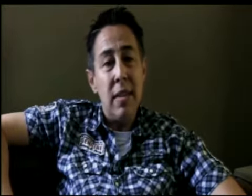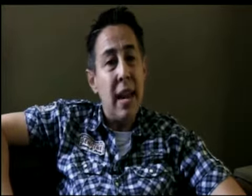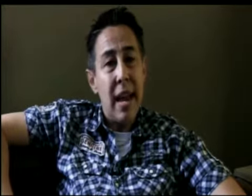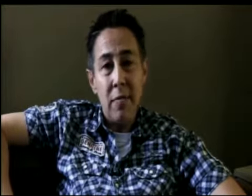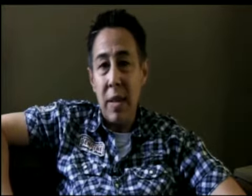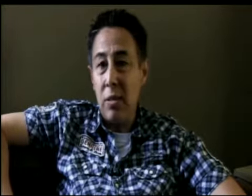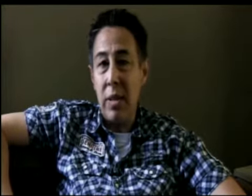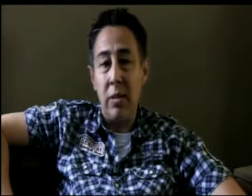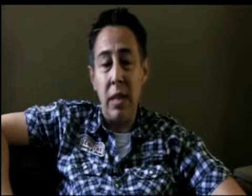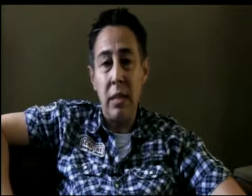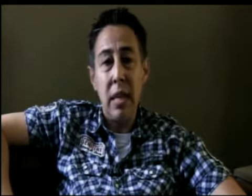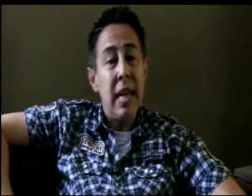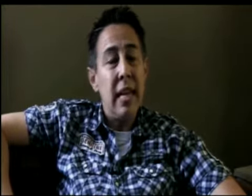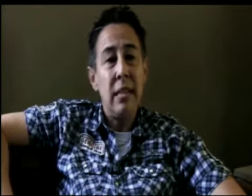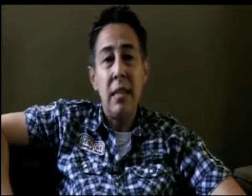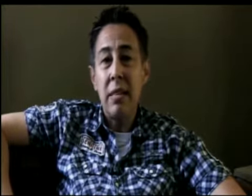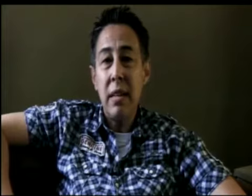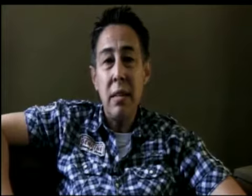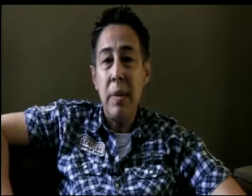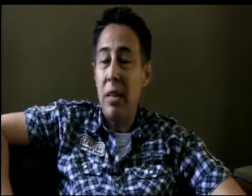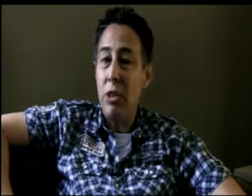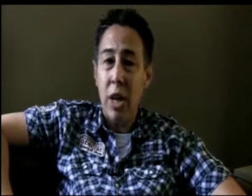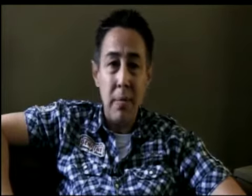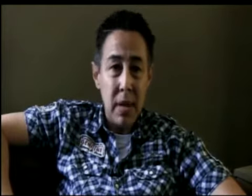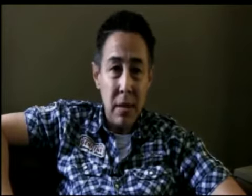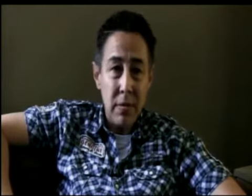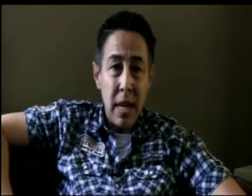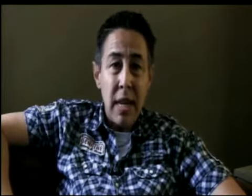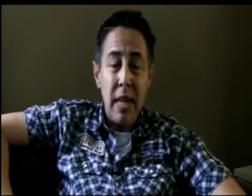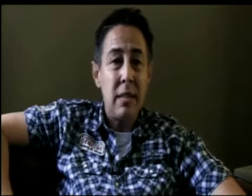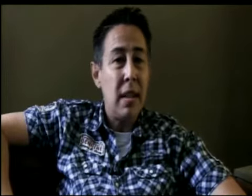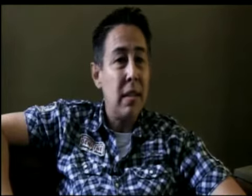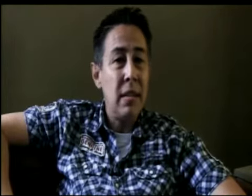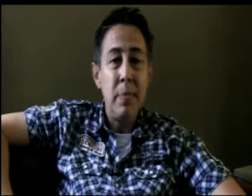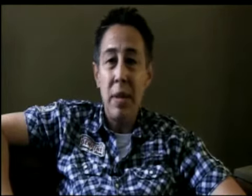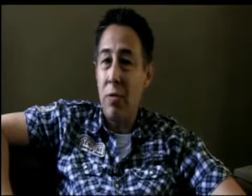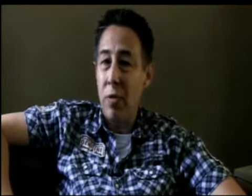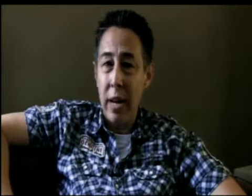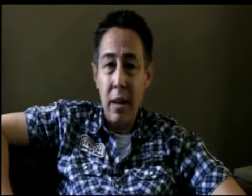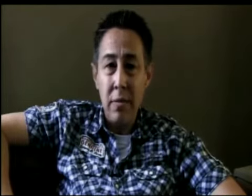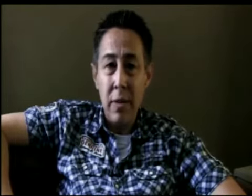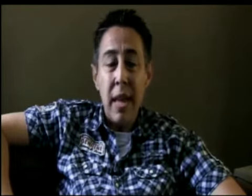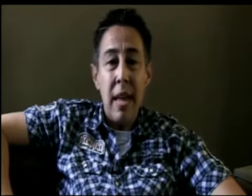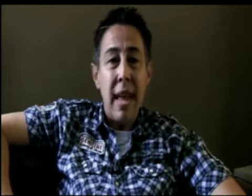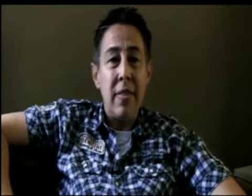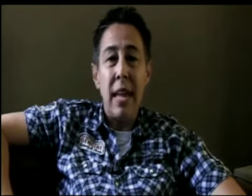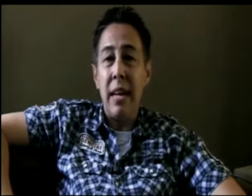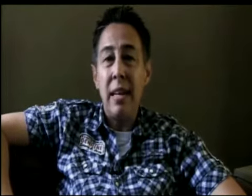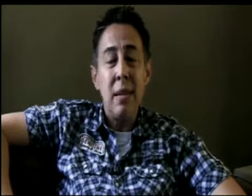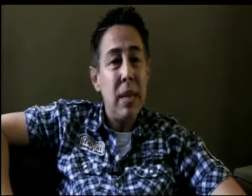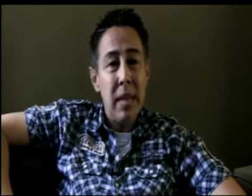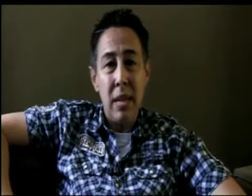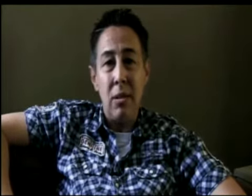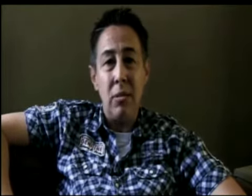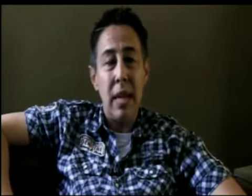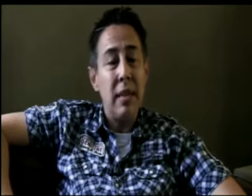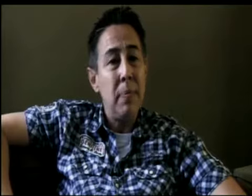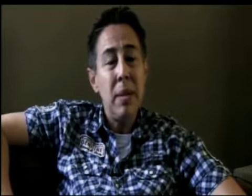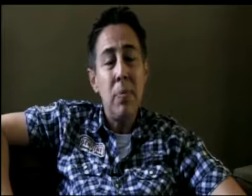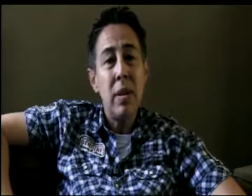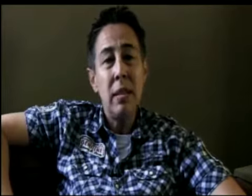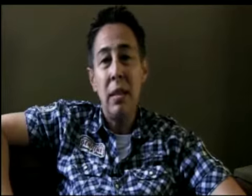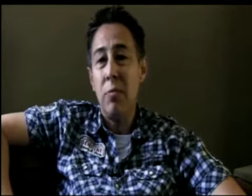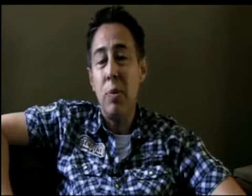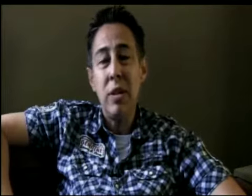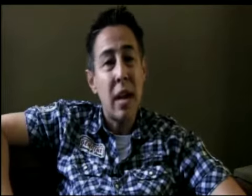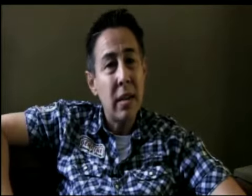community that have mental illness. It's nothing to be ashamed of. It's nothing to be afraid of. And that it can be healed. And